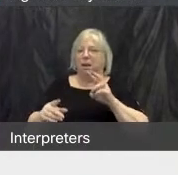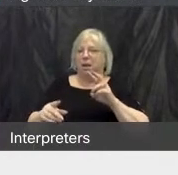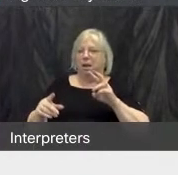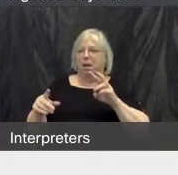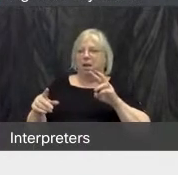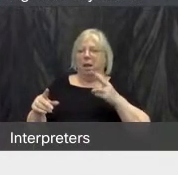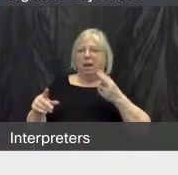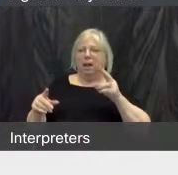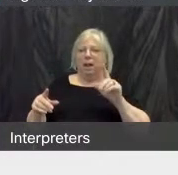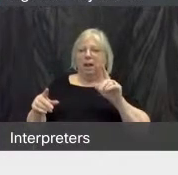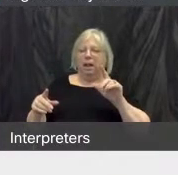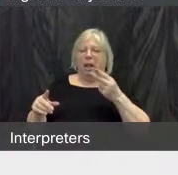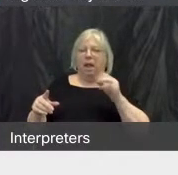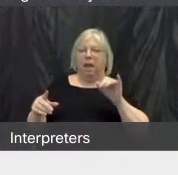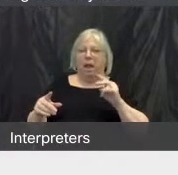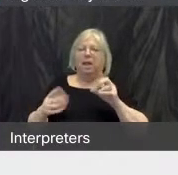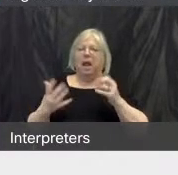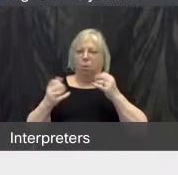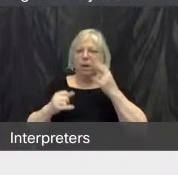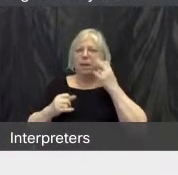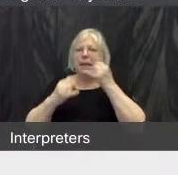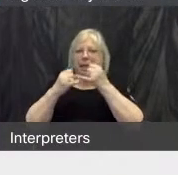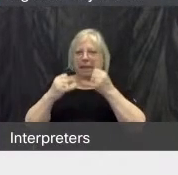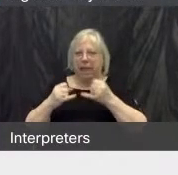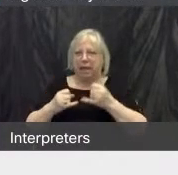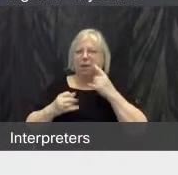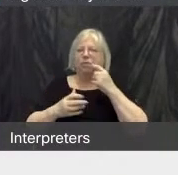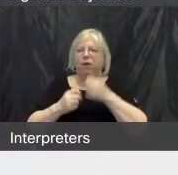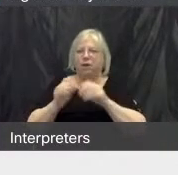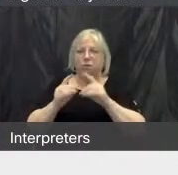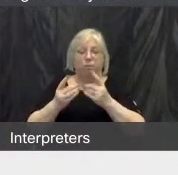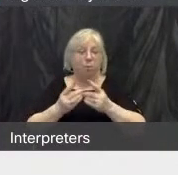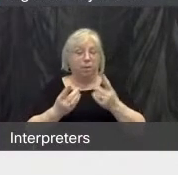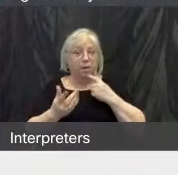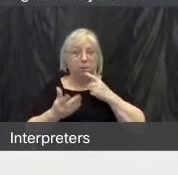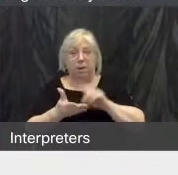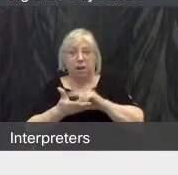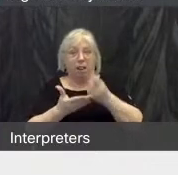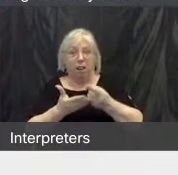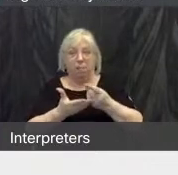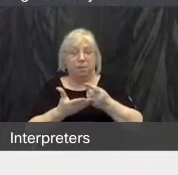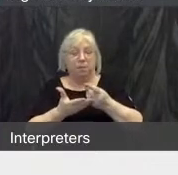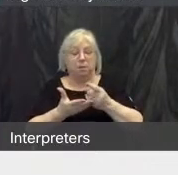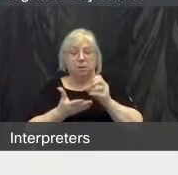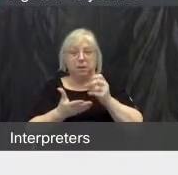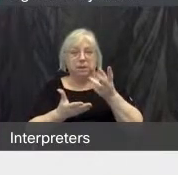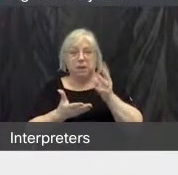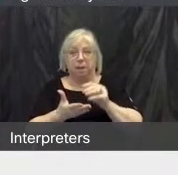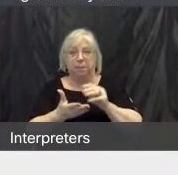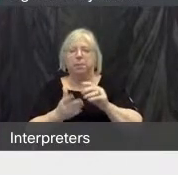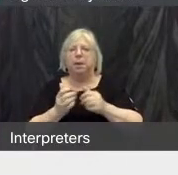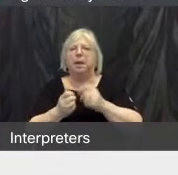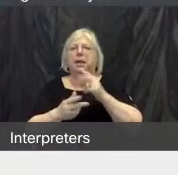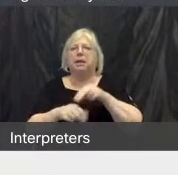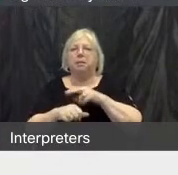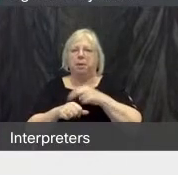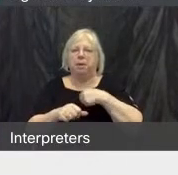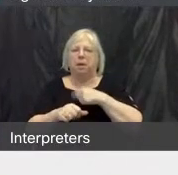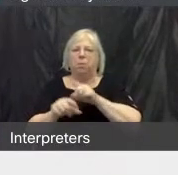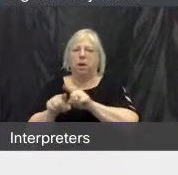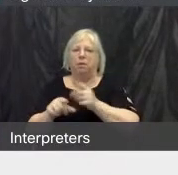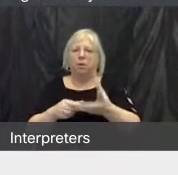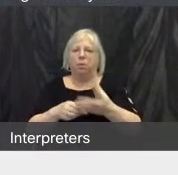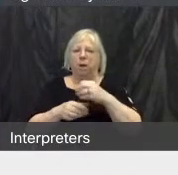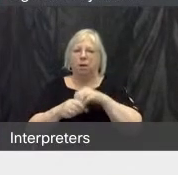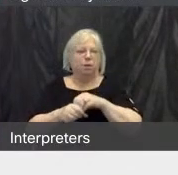I want to see that lined out for each department under the Total personnel lump sum. cost. Do you what want typically when we budget it, we also